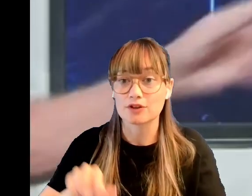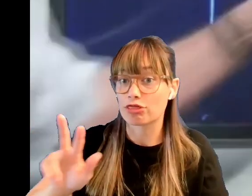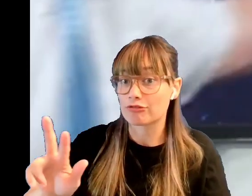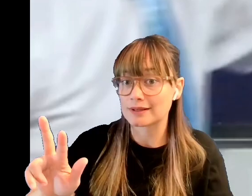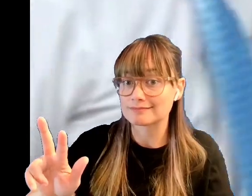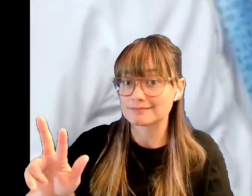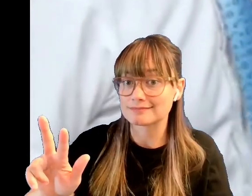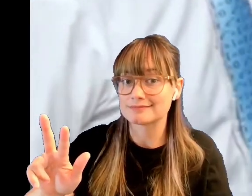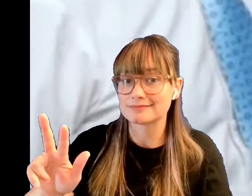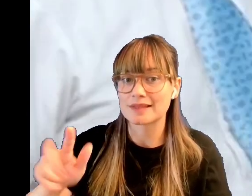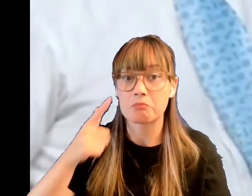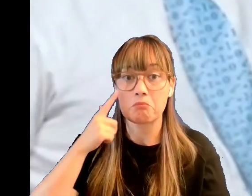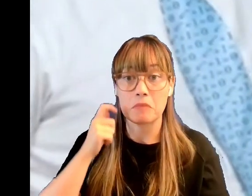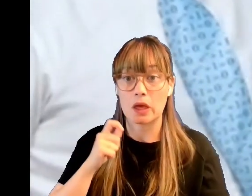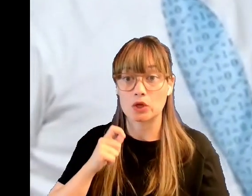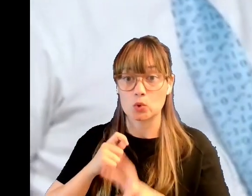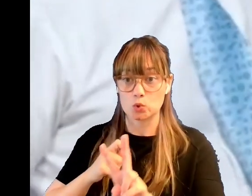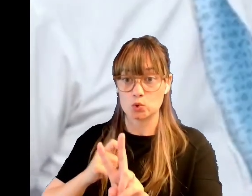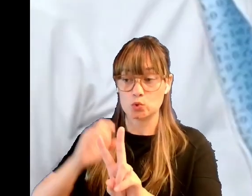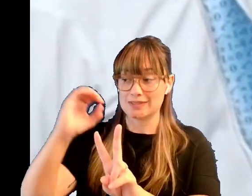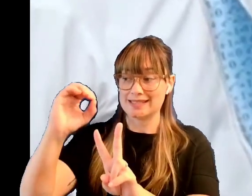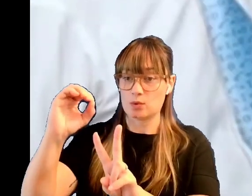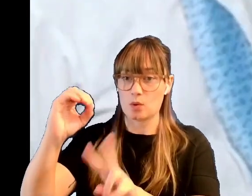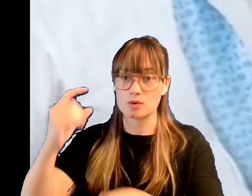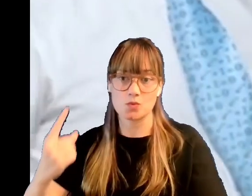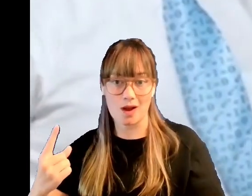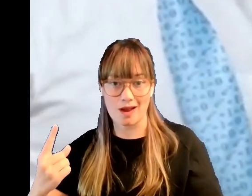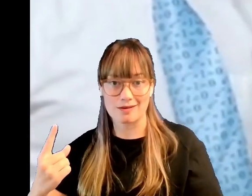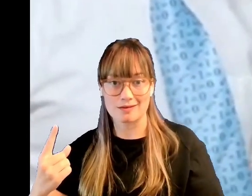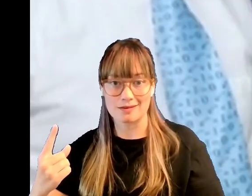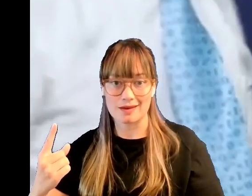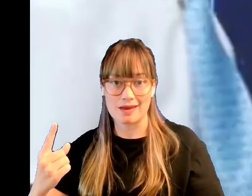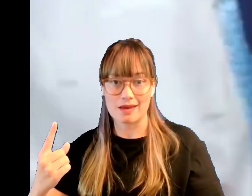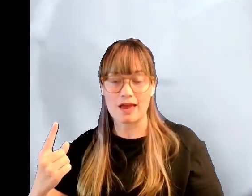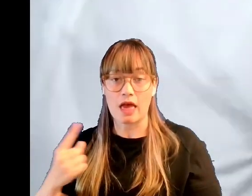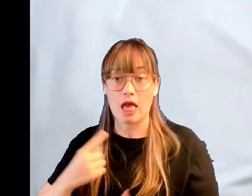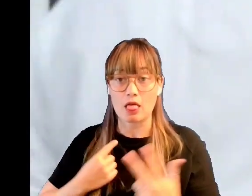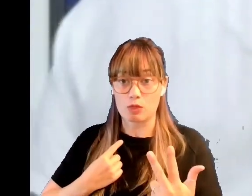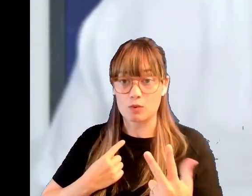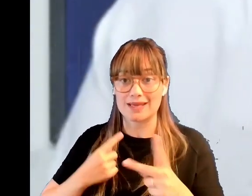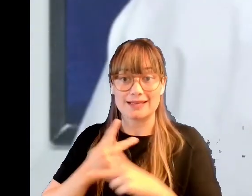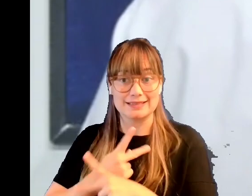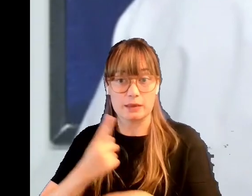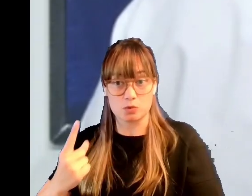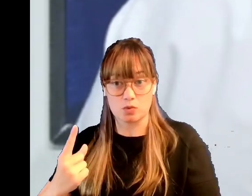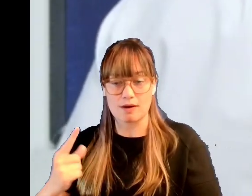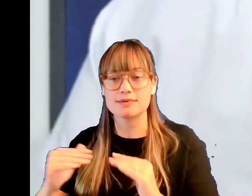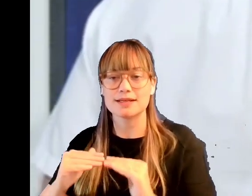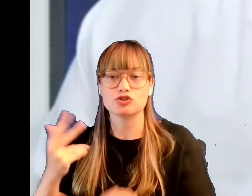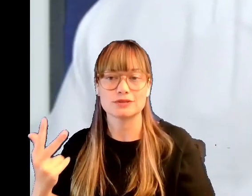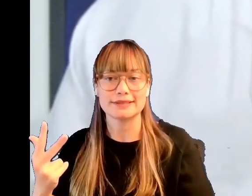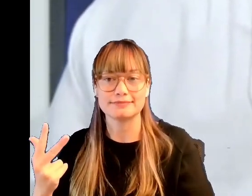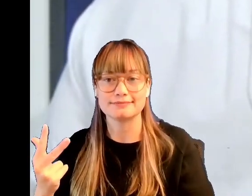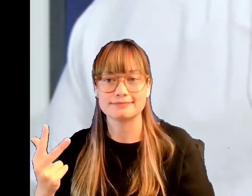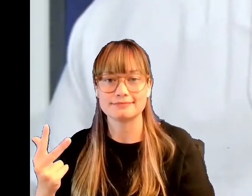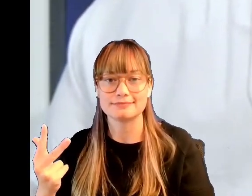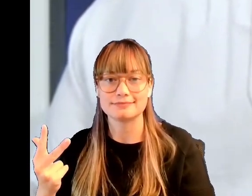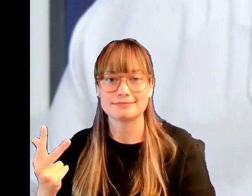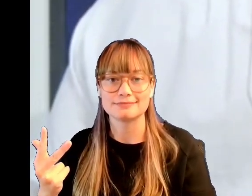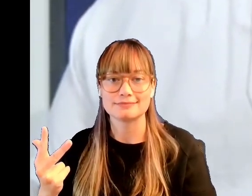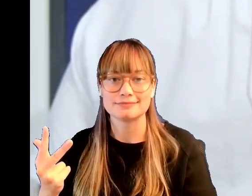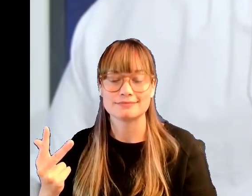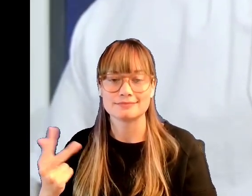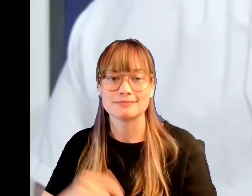3. Because 2 to the 0 is 1, and 3 times 1 is 3. So now, when x